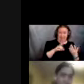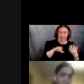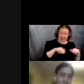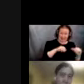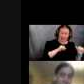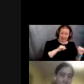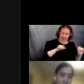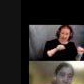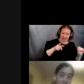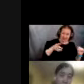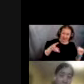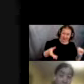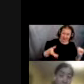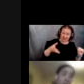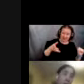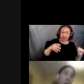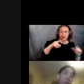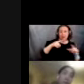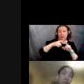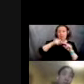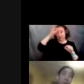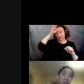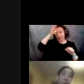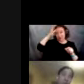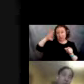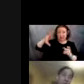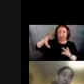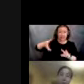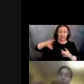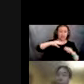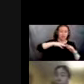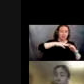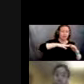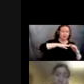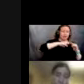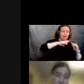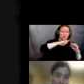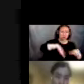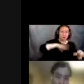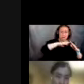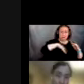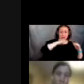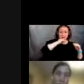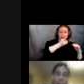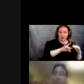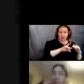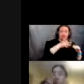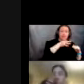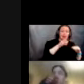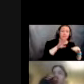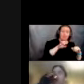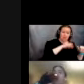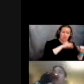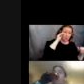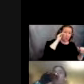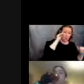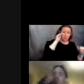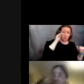You know, the Japanese father would be left behind while the minor children and the mother would go back home.